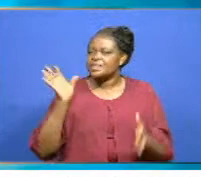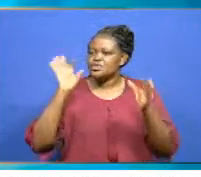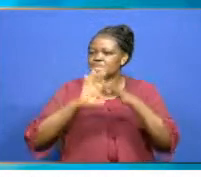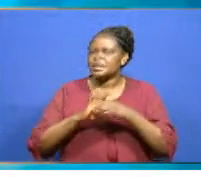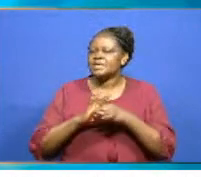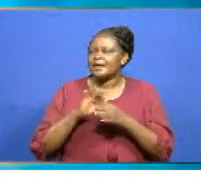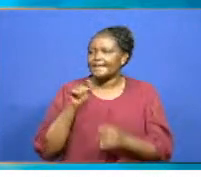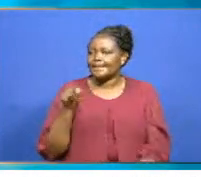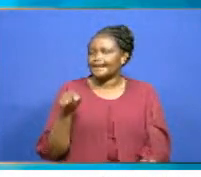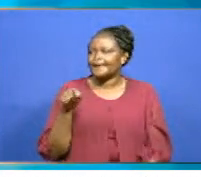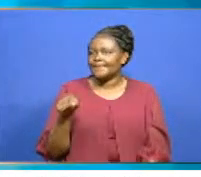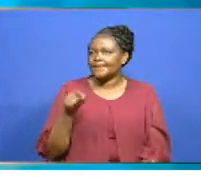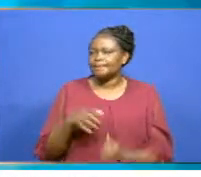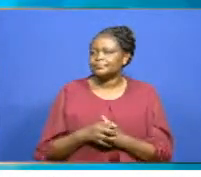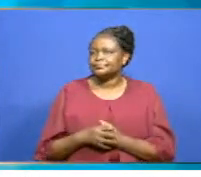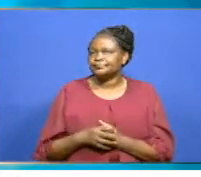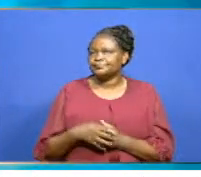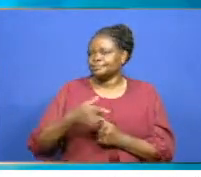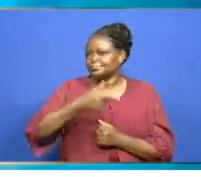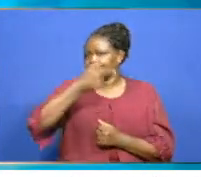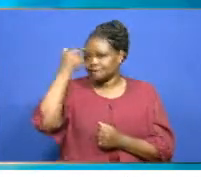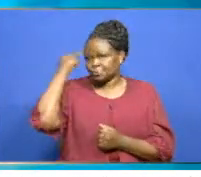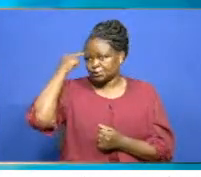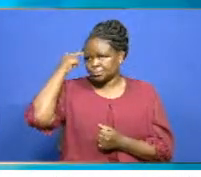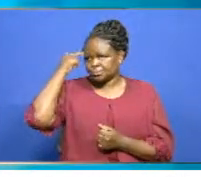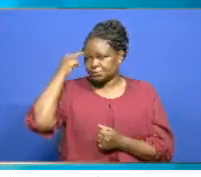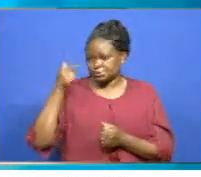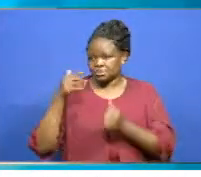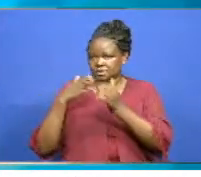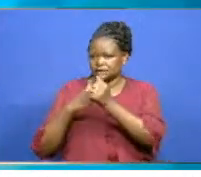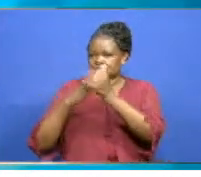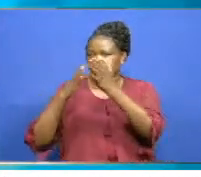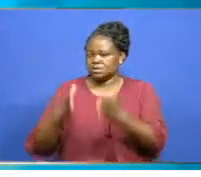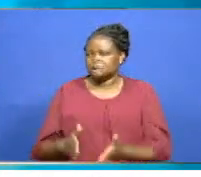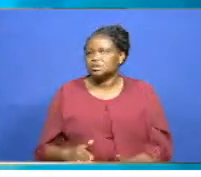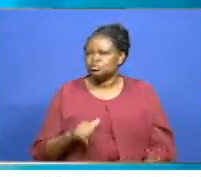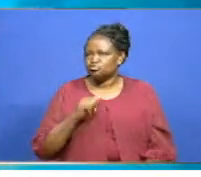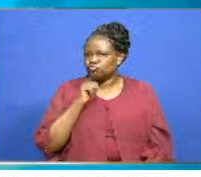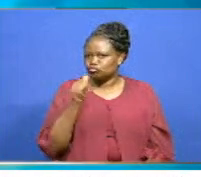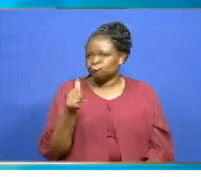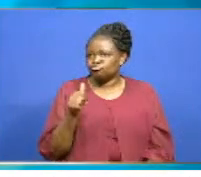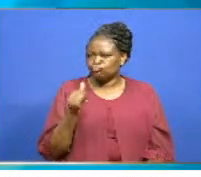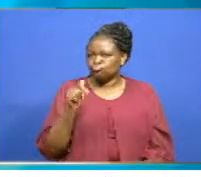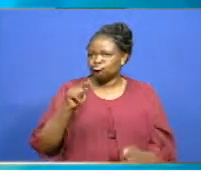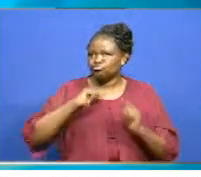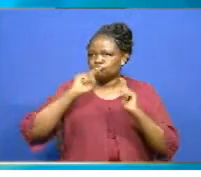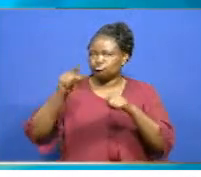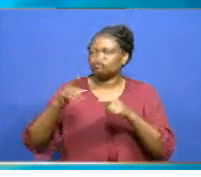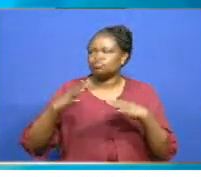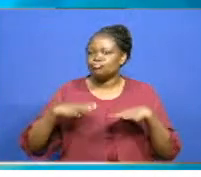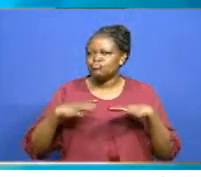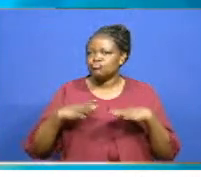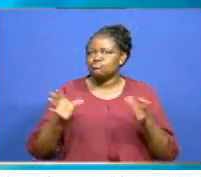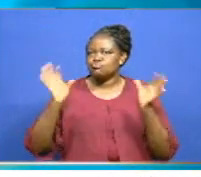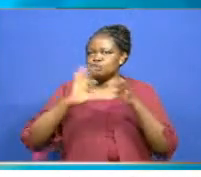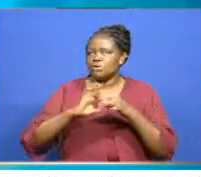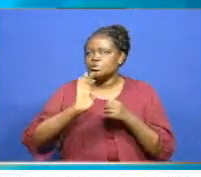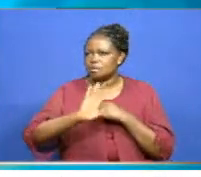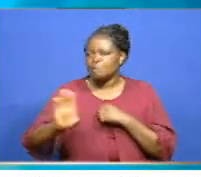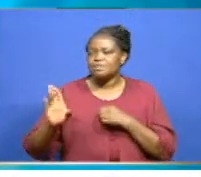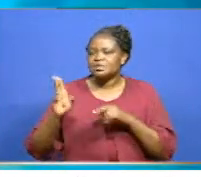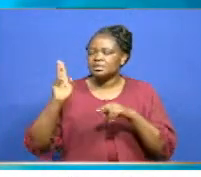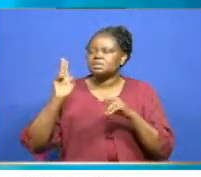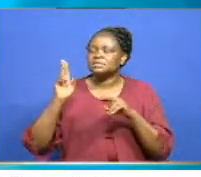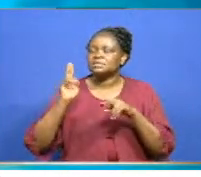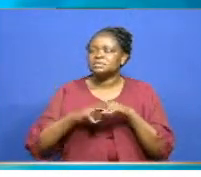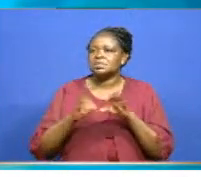song, is because the leaders do not go to the people to unite them. They sit in boardrooms and